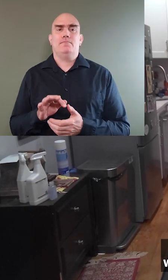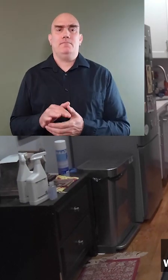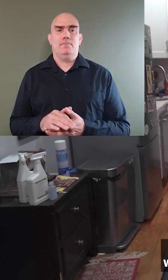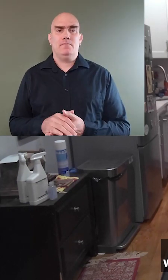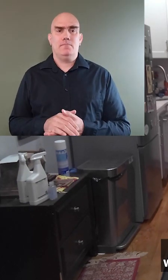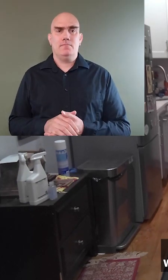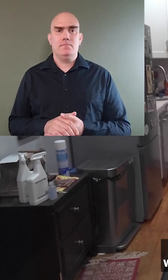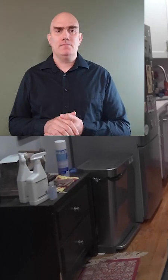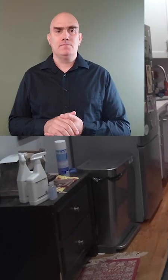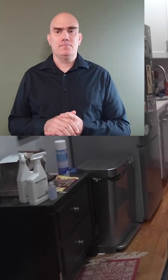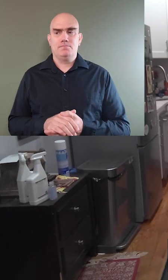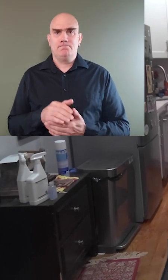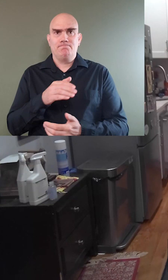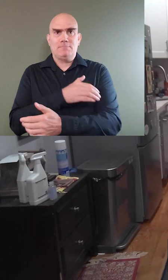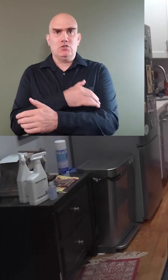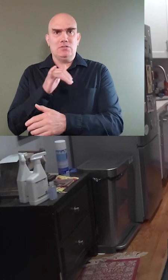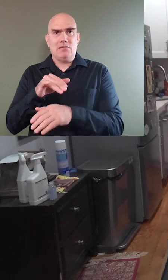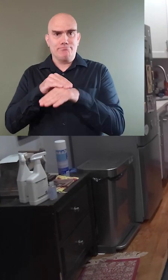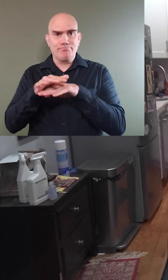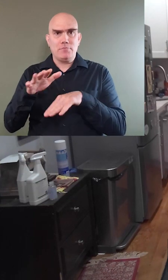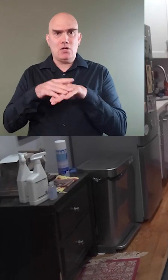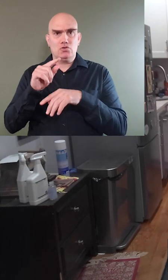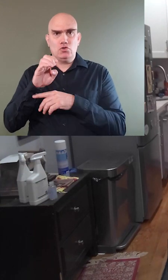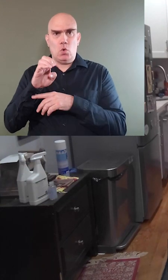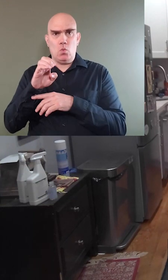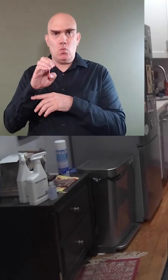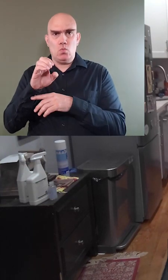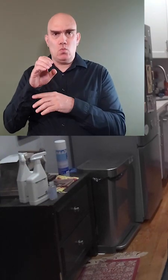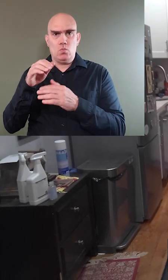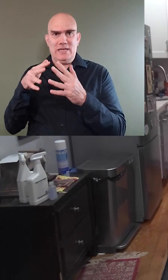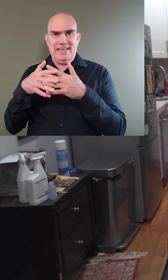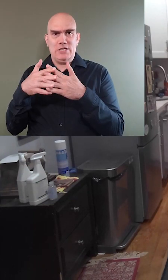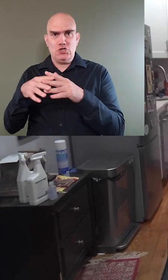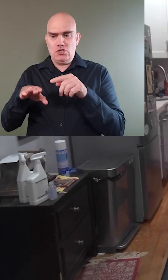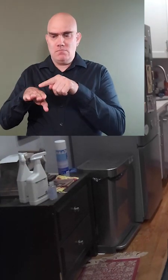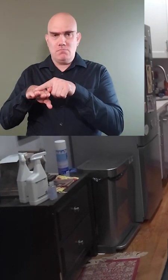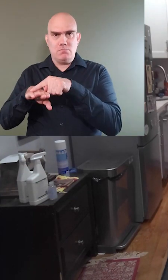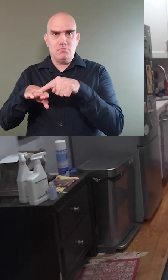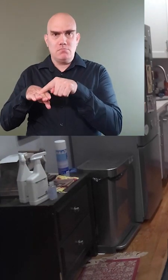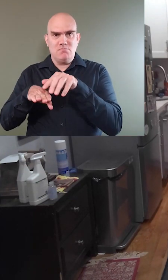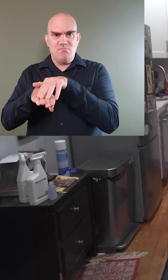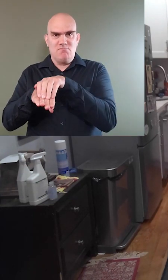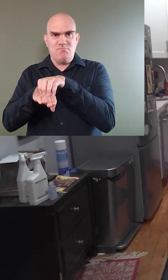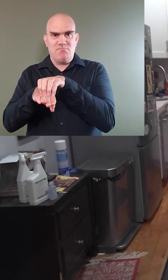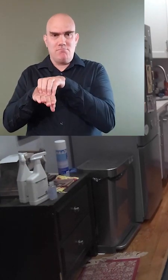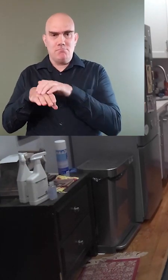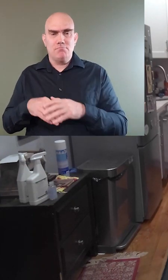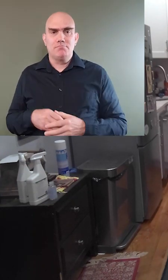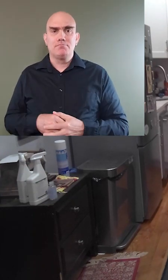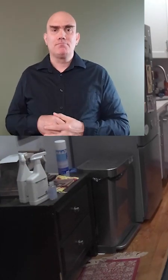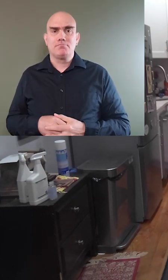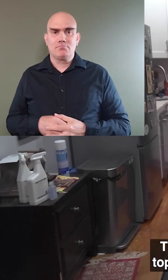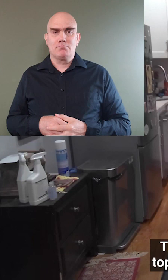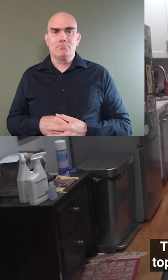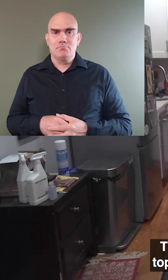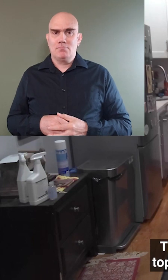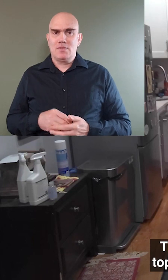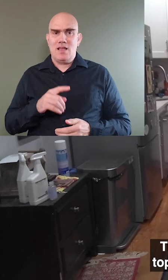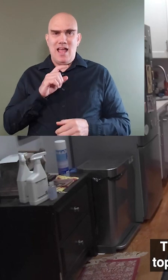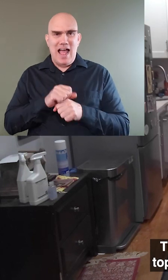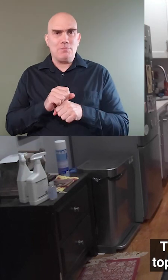the locations of the muscles that act on our toe hinge joints. They